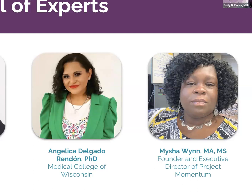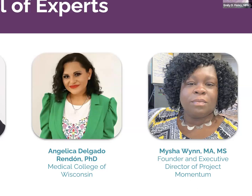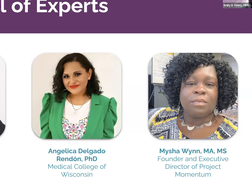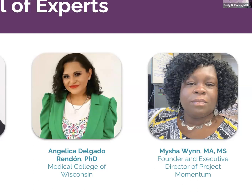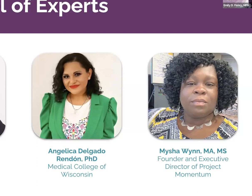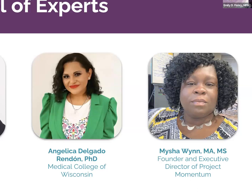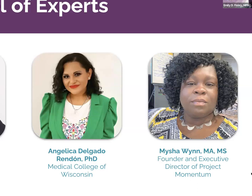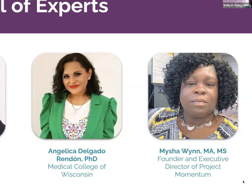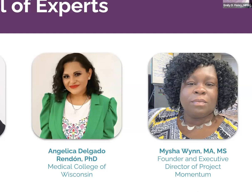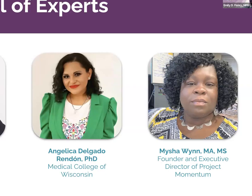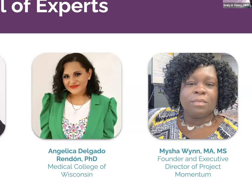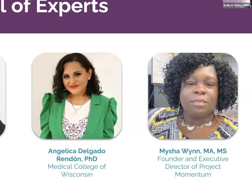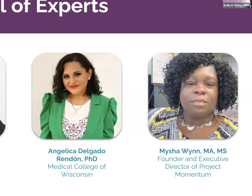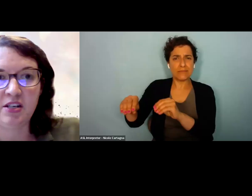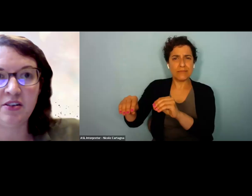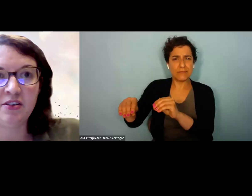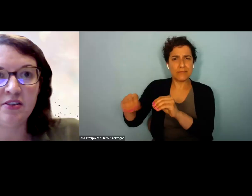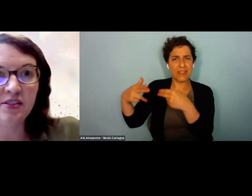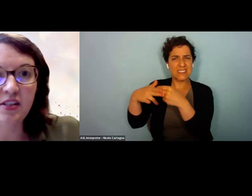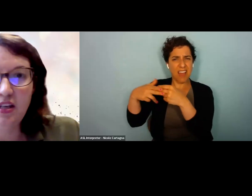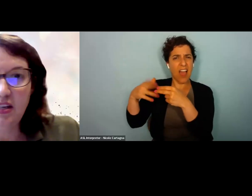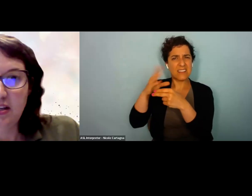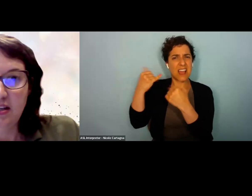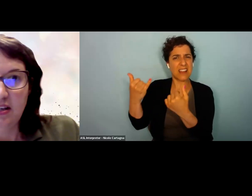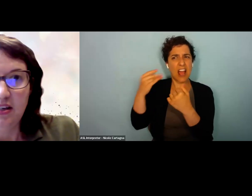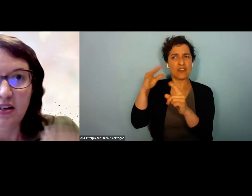the slides and just spotlight our speakers.